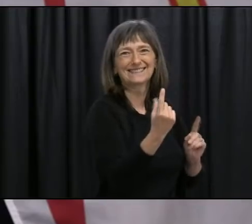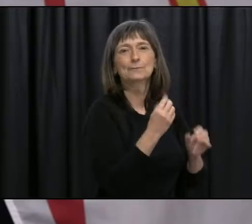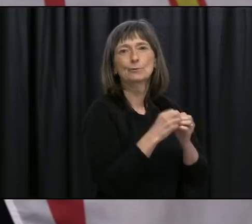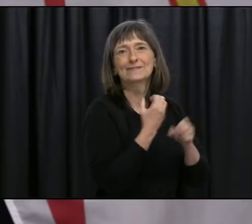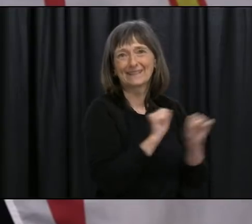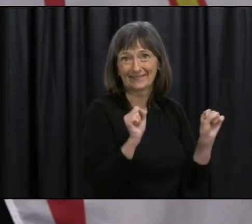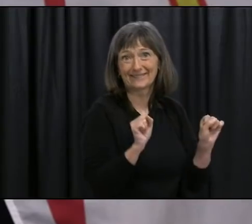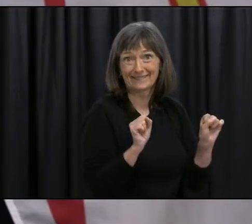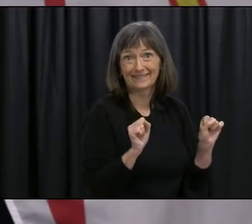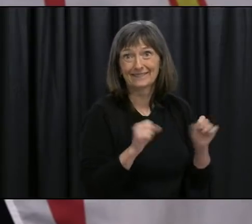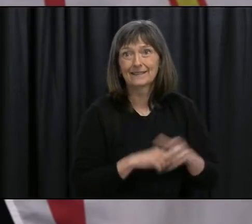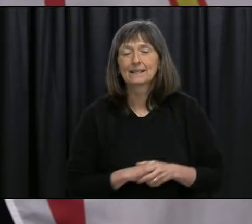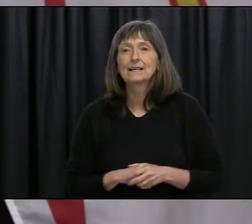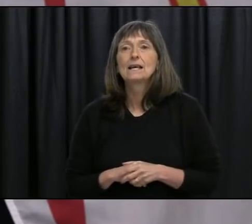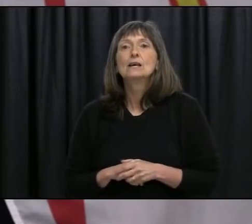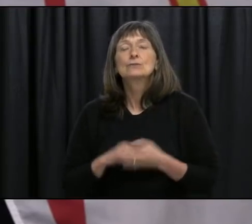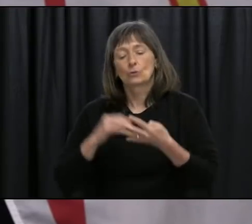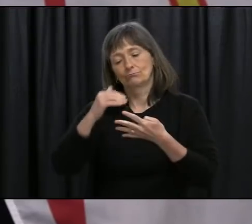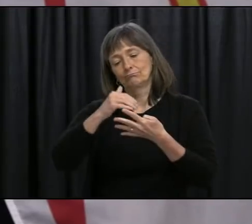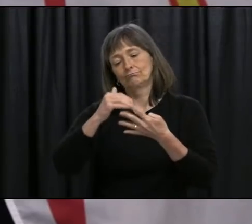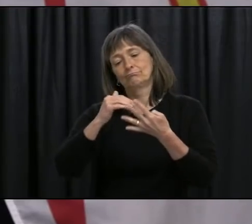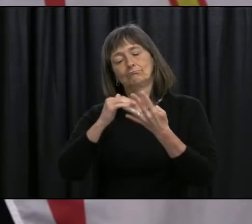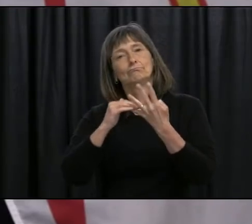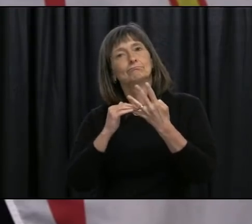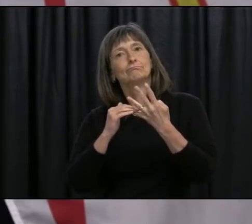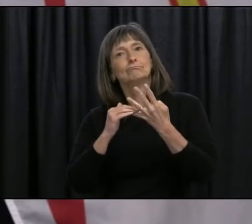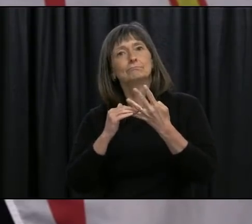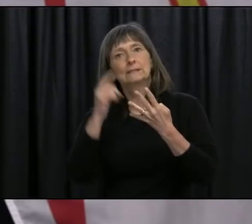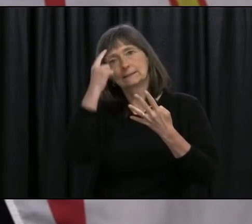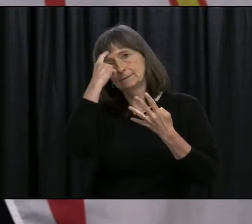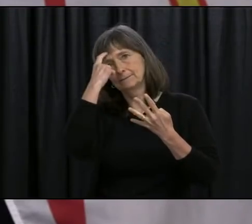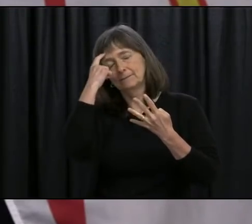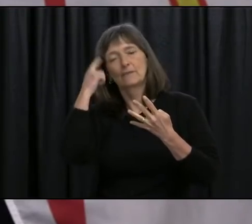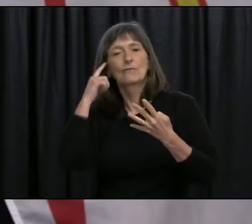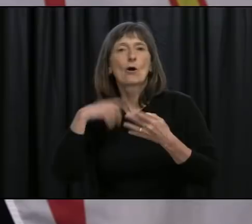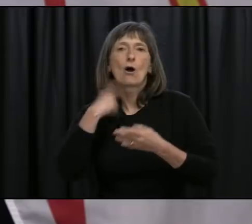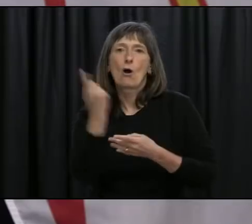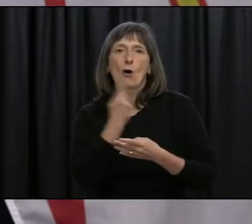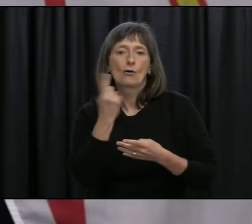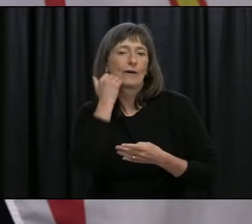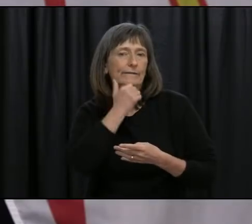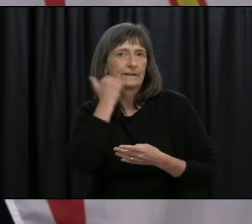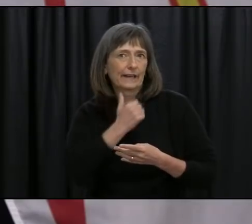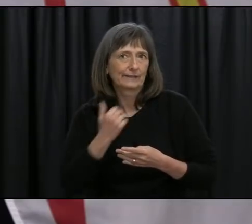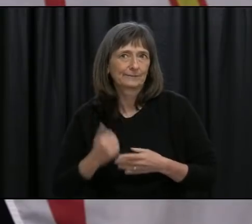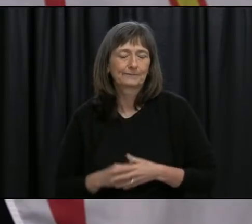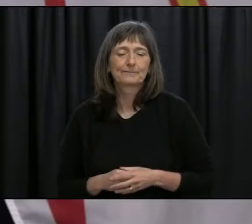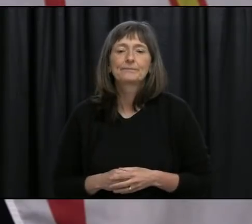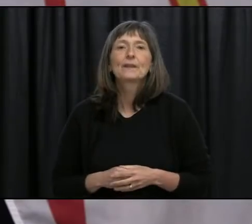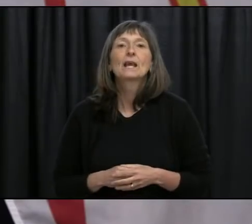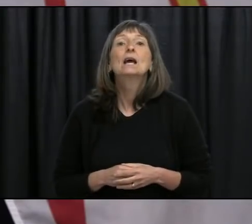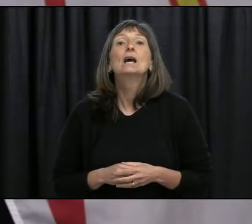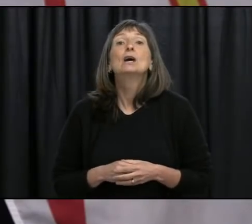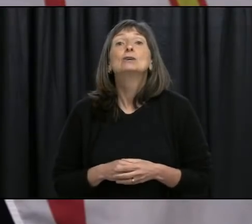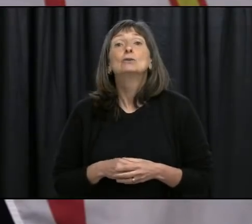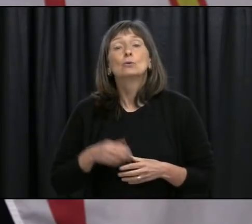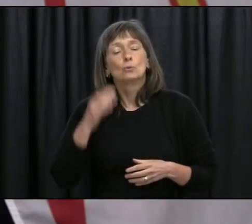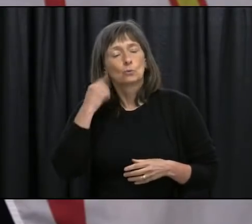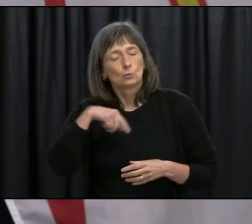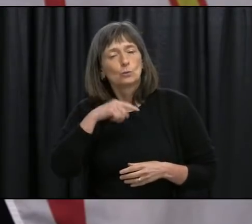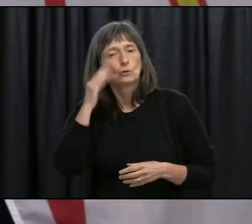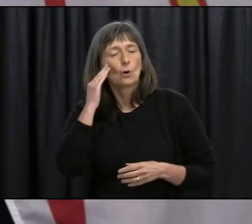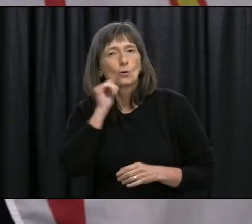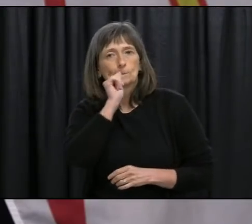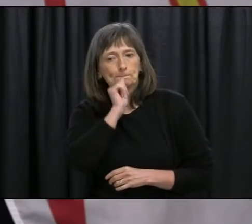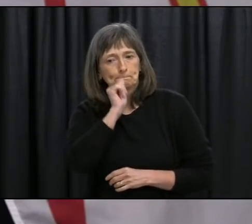around us, let these be our guiding principles moving forward. We know COVID-19 has taken a toll on people's mental health and